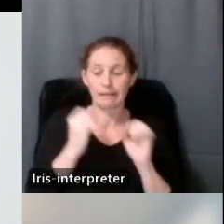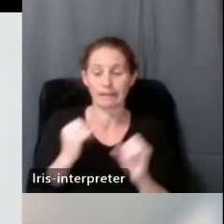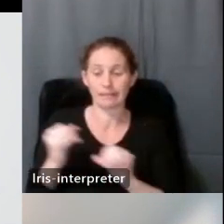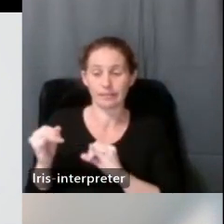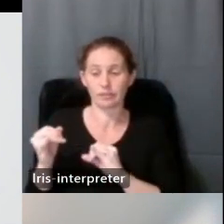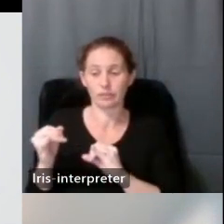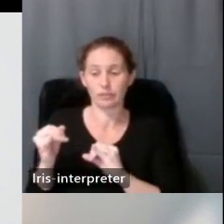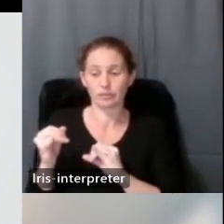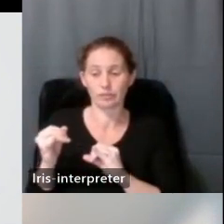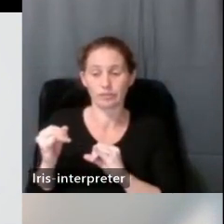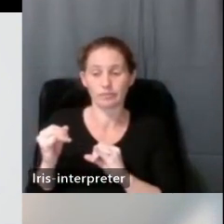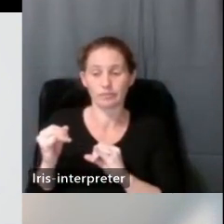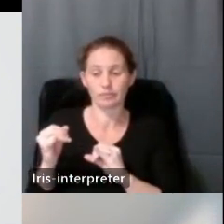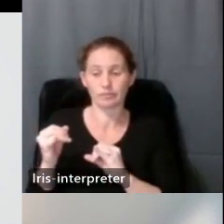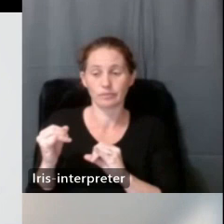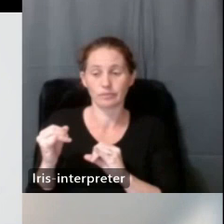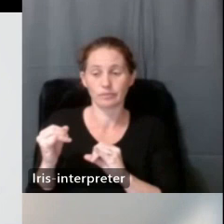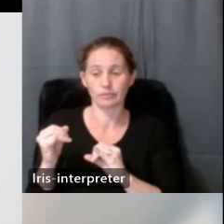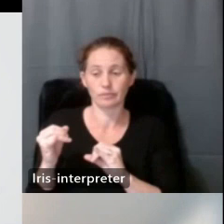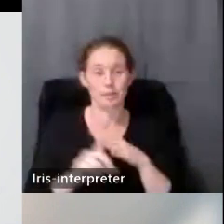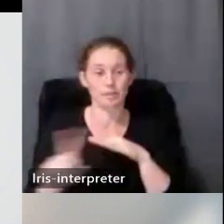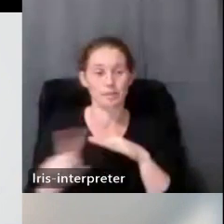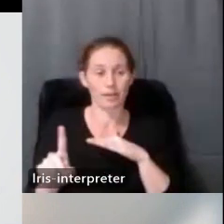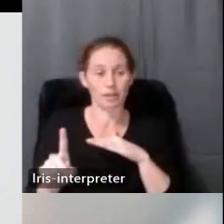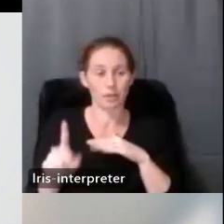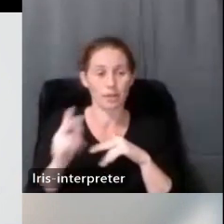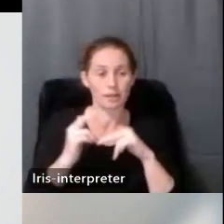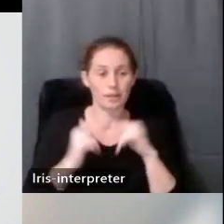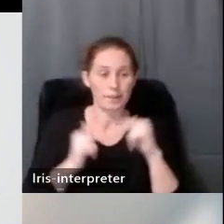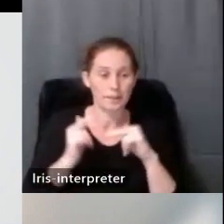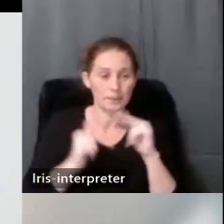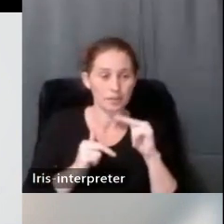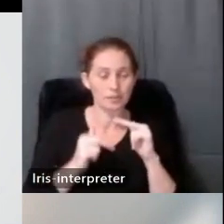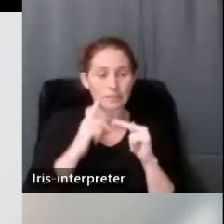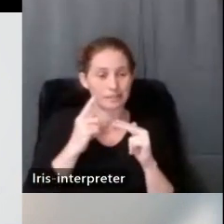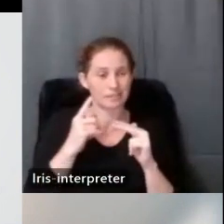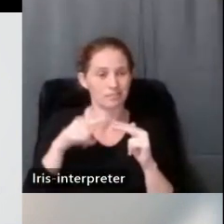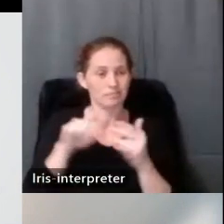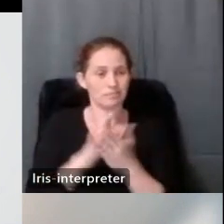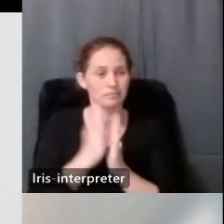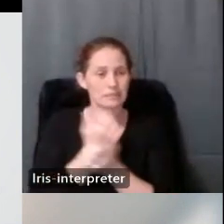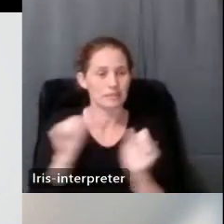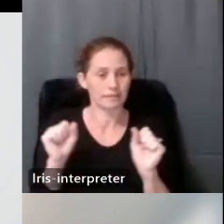individuals to help them evacuate buildings safely.